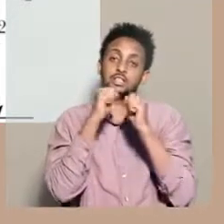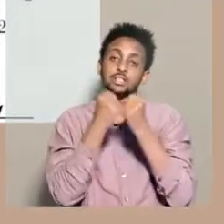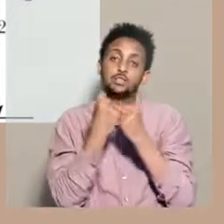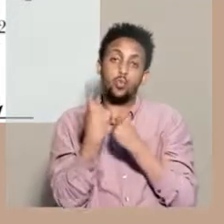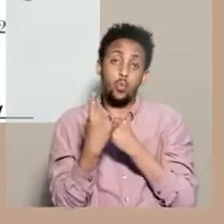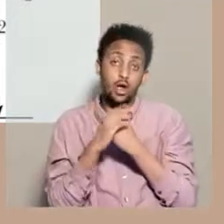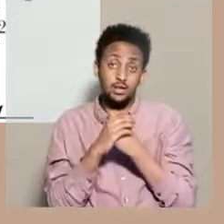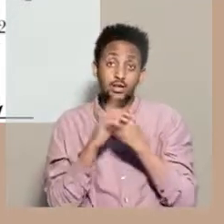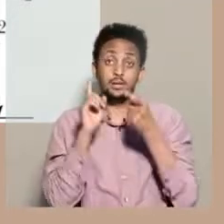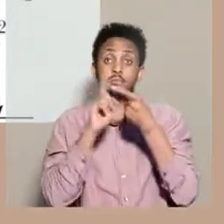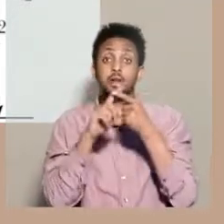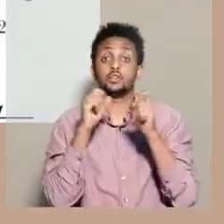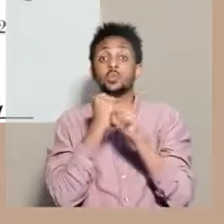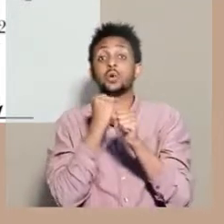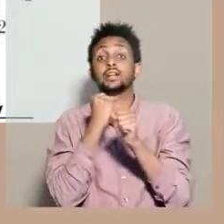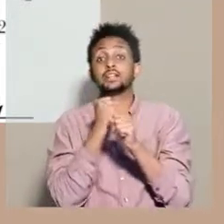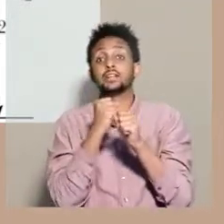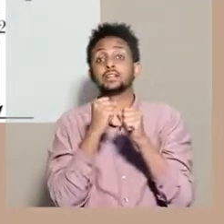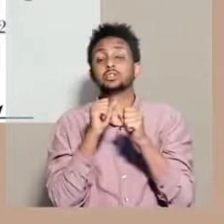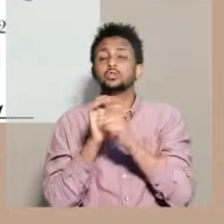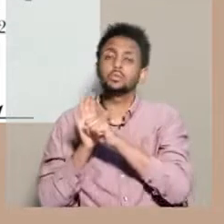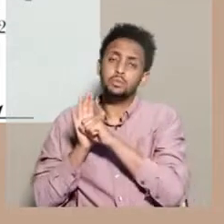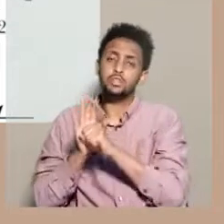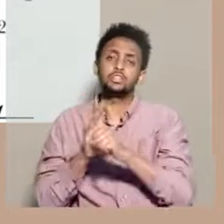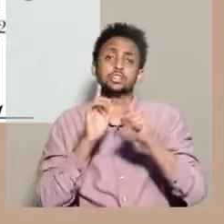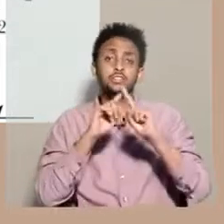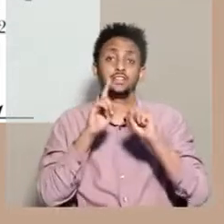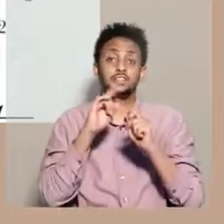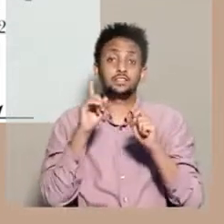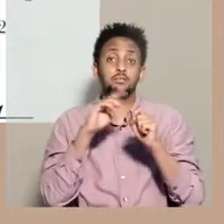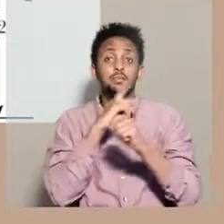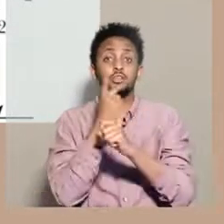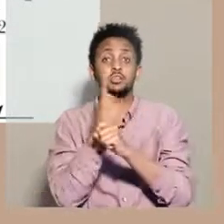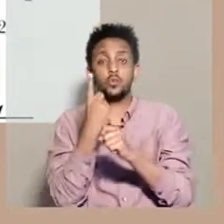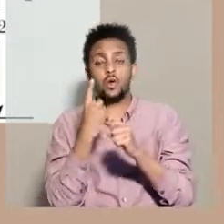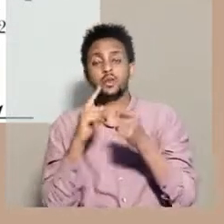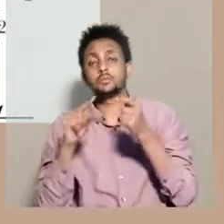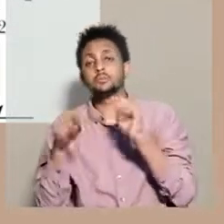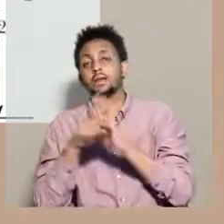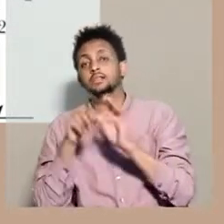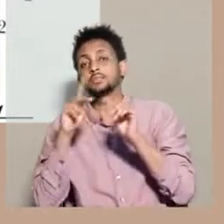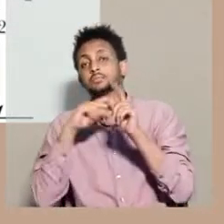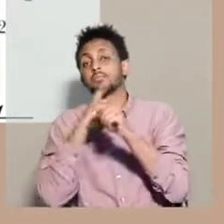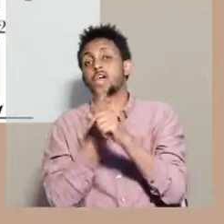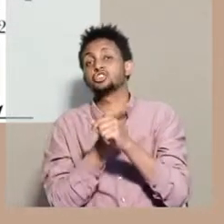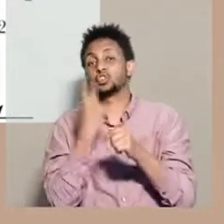1 plus work done due to pressure difference is pressure 1 minus pressure 2